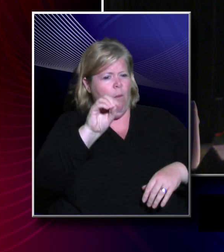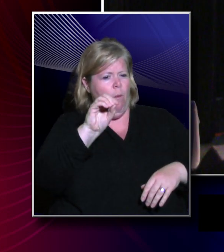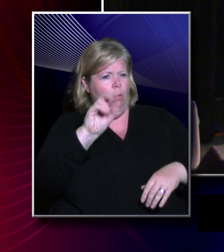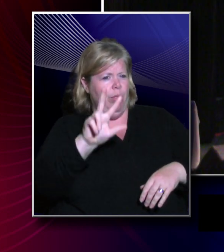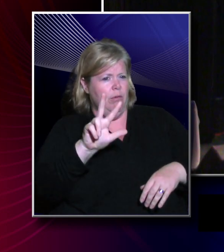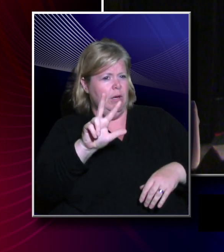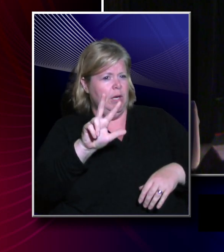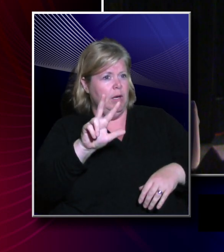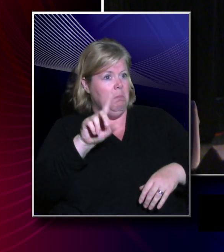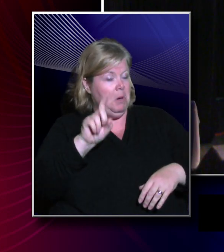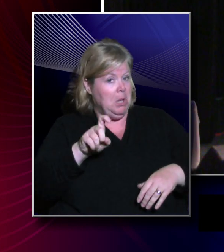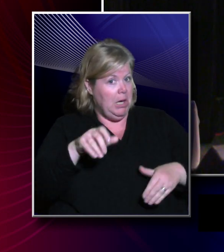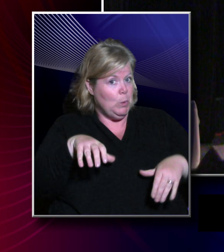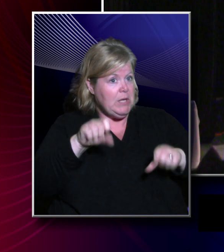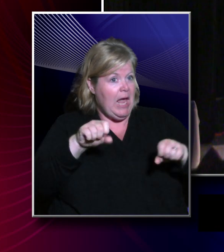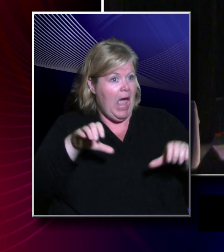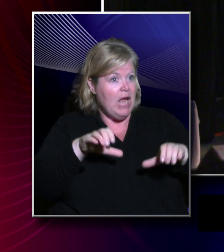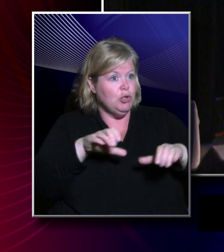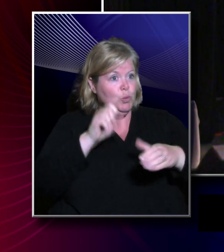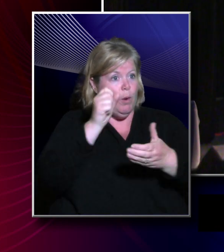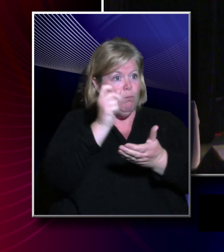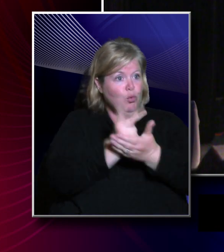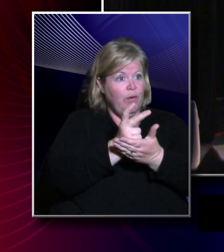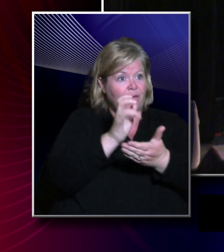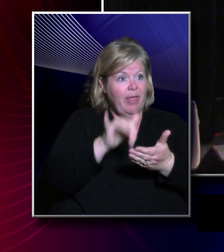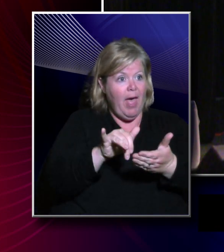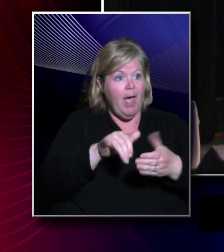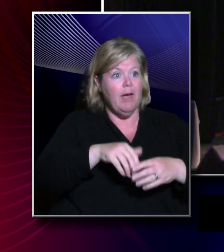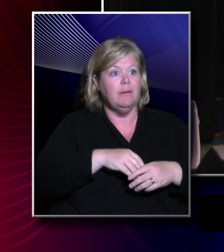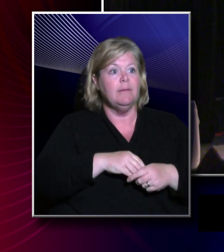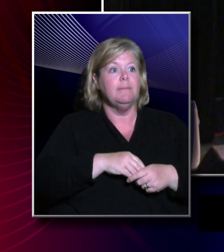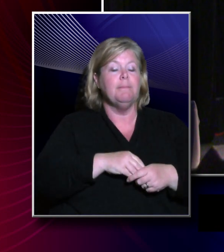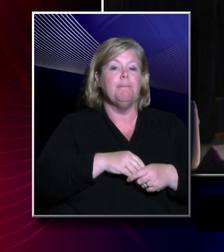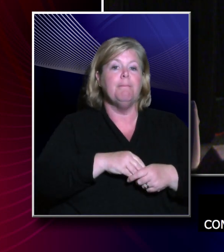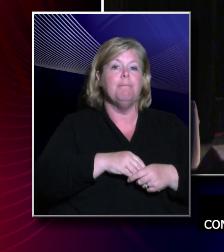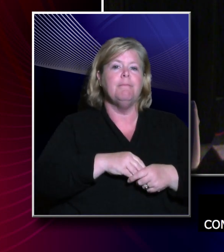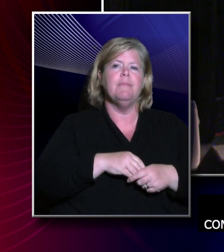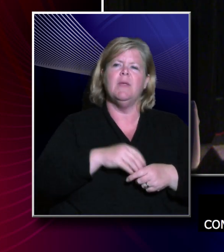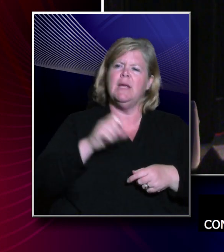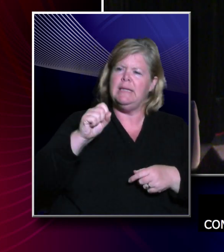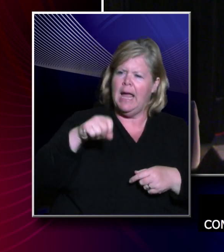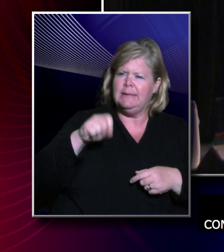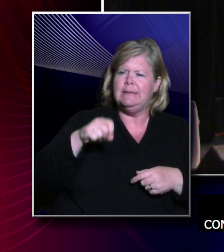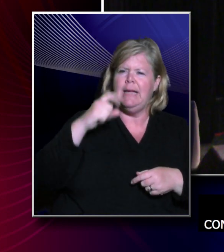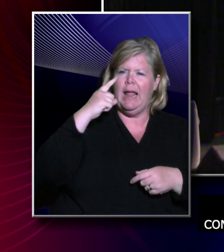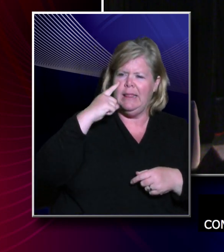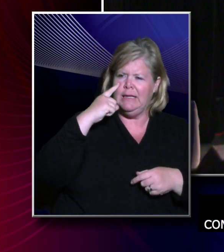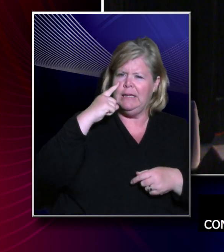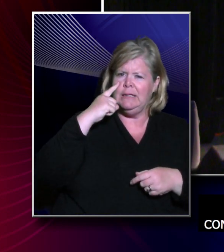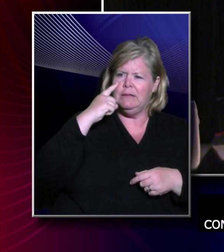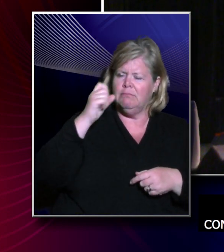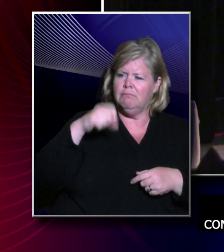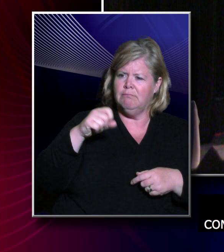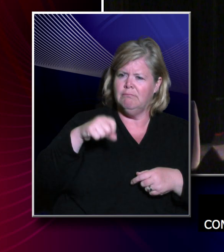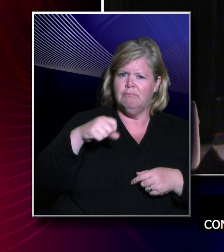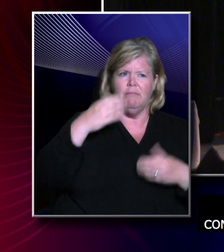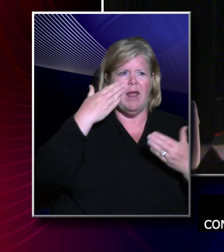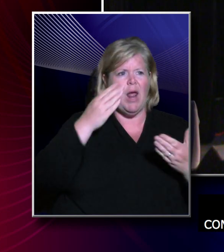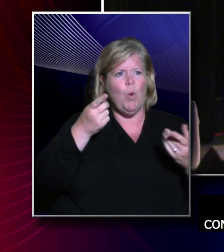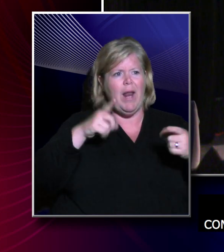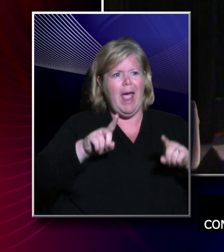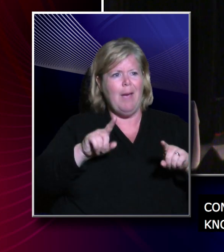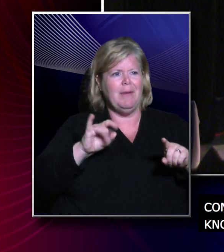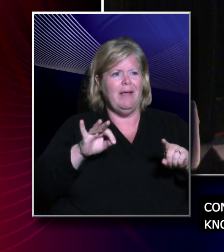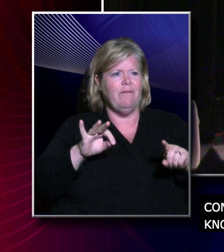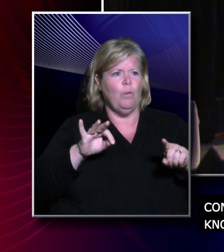Approving it? To approve it? All right, that's what the consent calls for. Yes, I would assume. It's kind of, I don't know what would happen if we disapproved